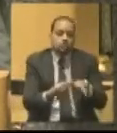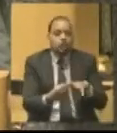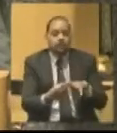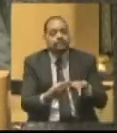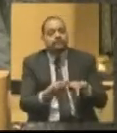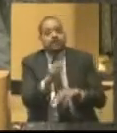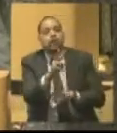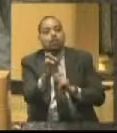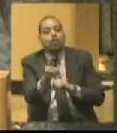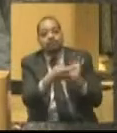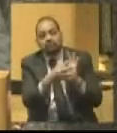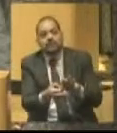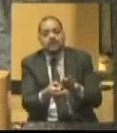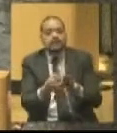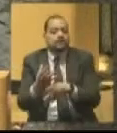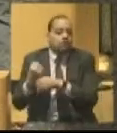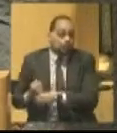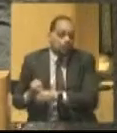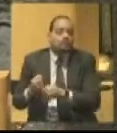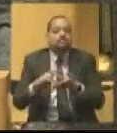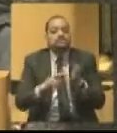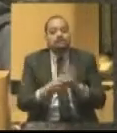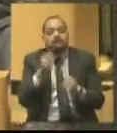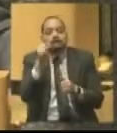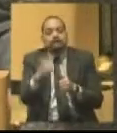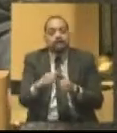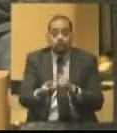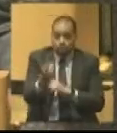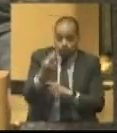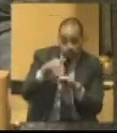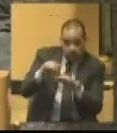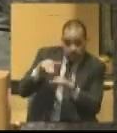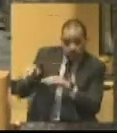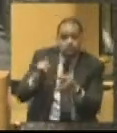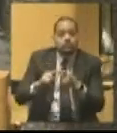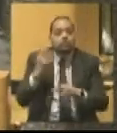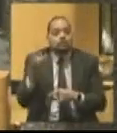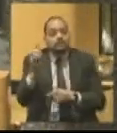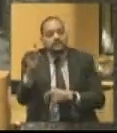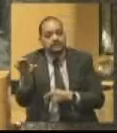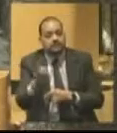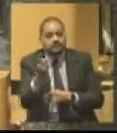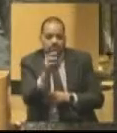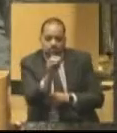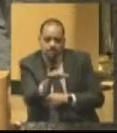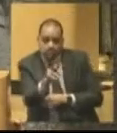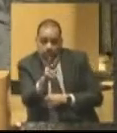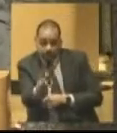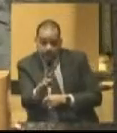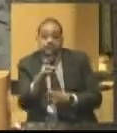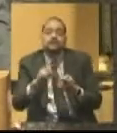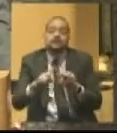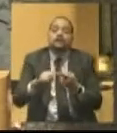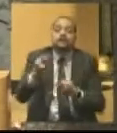contraband of war. He sent 2 urgent letters to Washington, one on May 27th, the second on May 28th, asking whether what he had